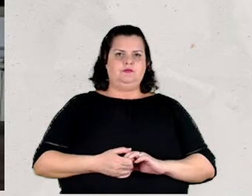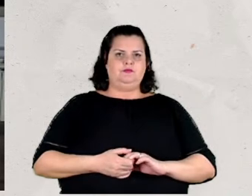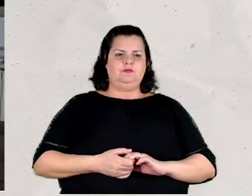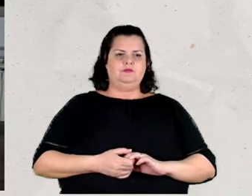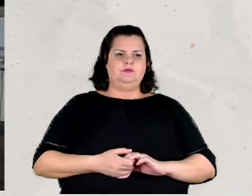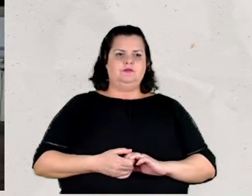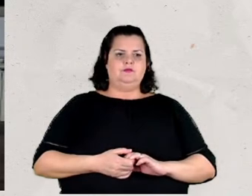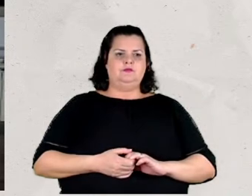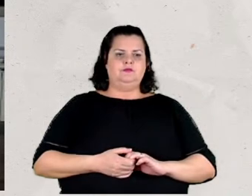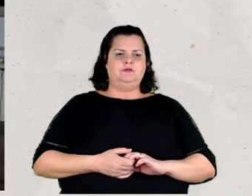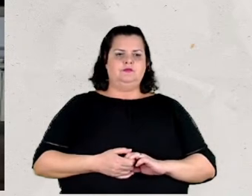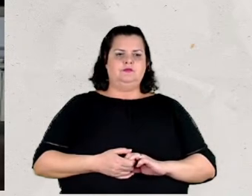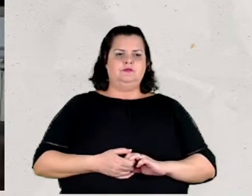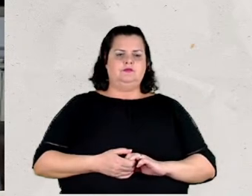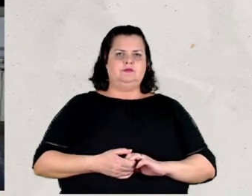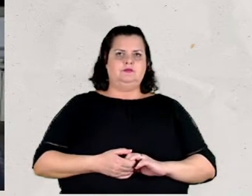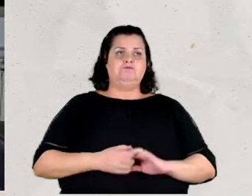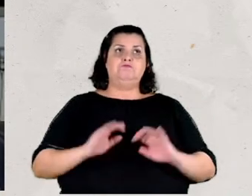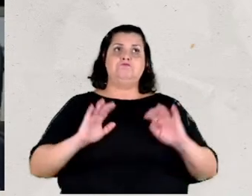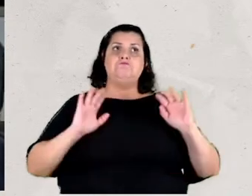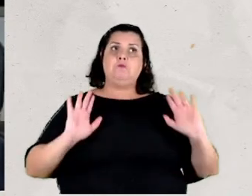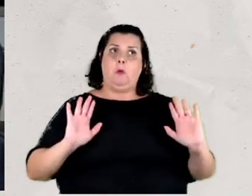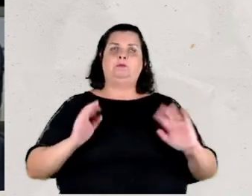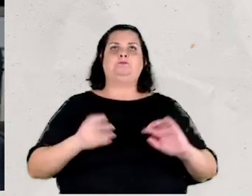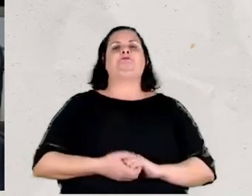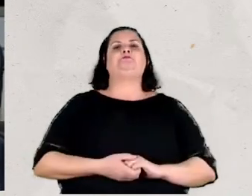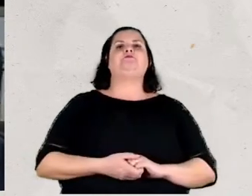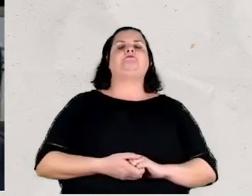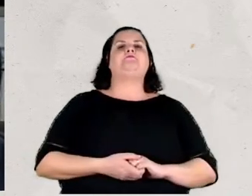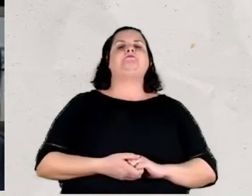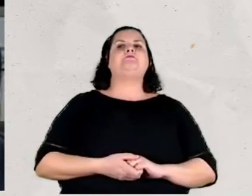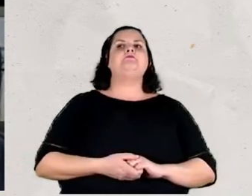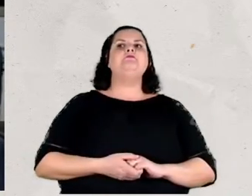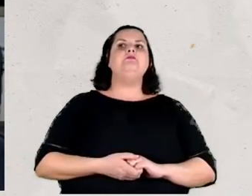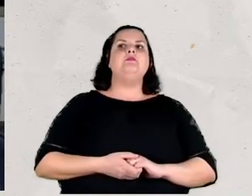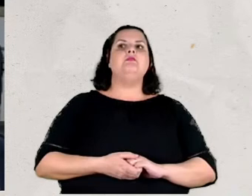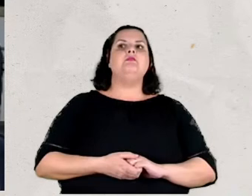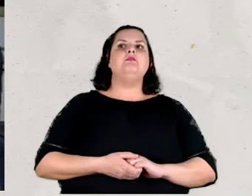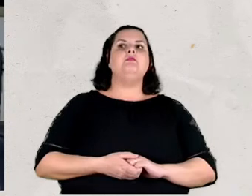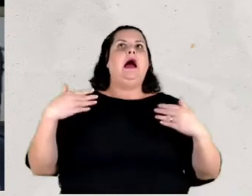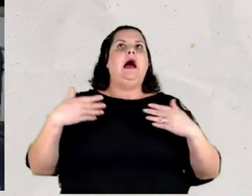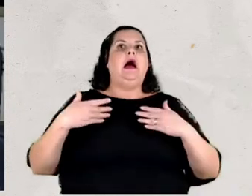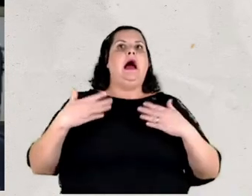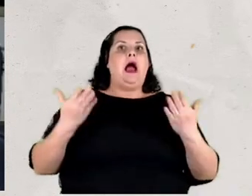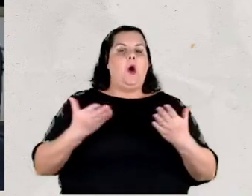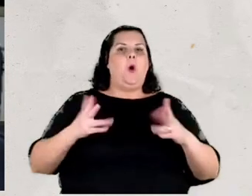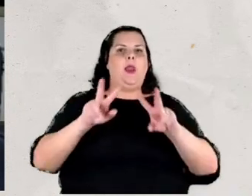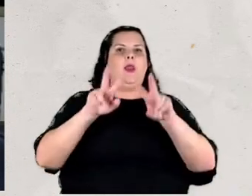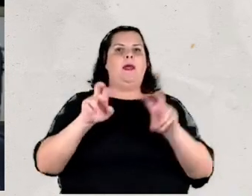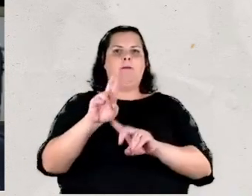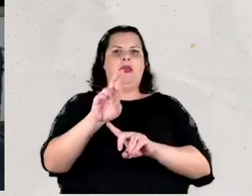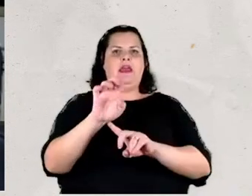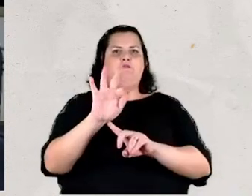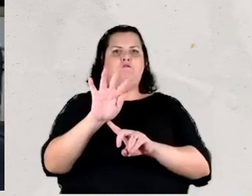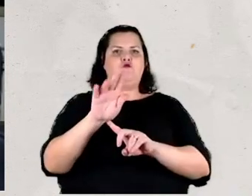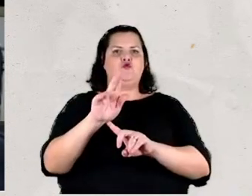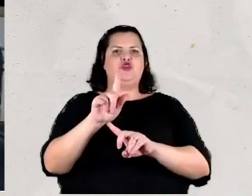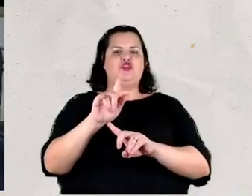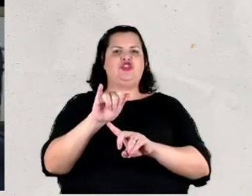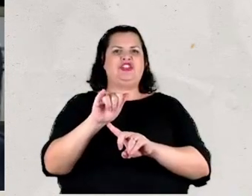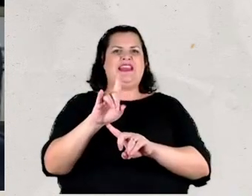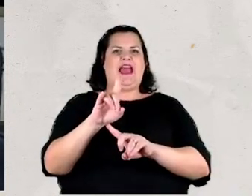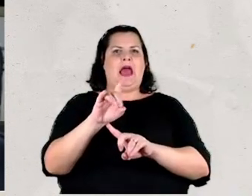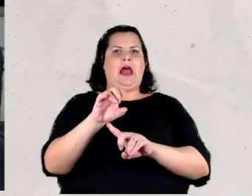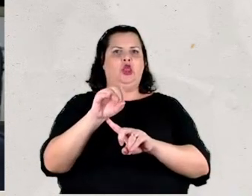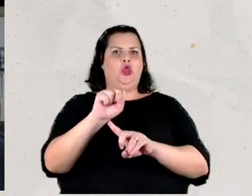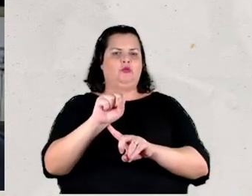Well, first of all, we're not talking about refugees anymore. We're talking about the descendants of refugees, and that's a very important